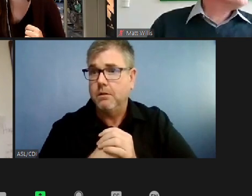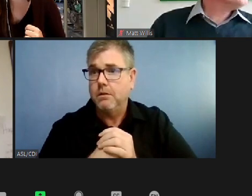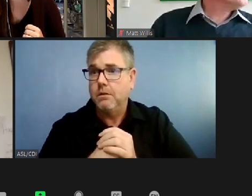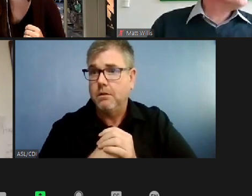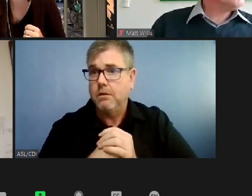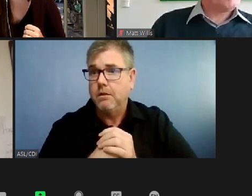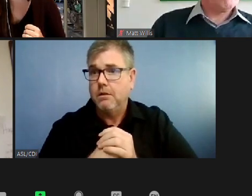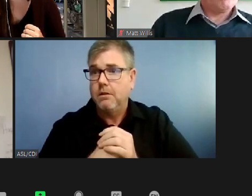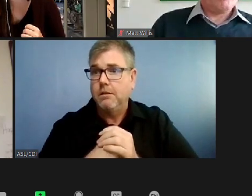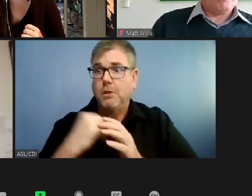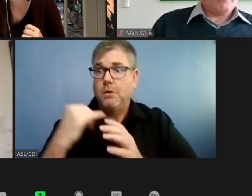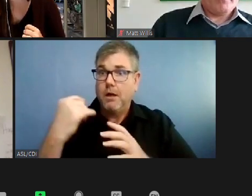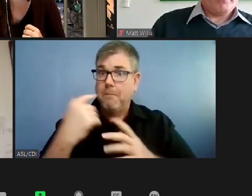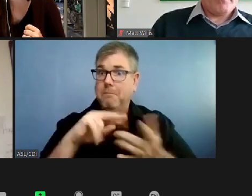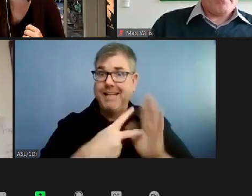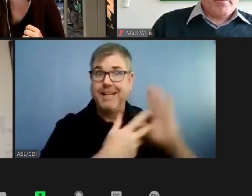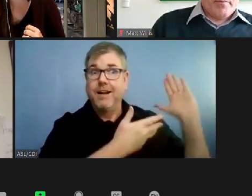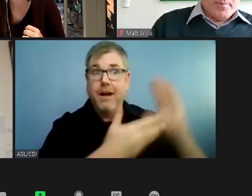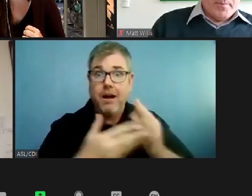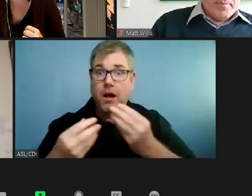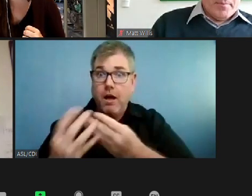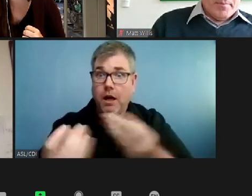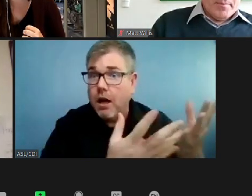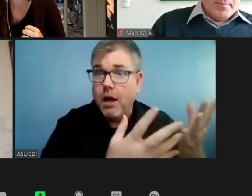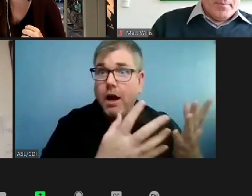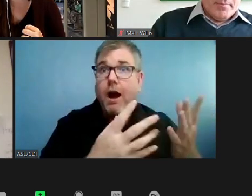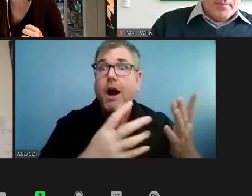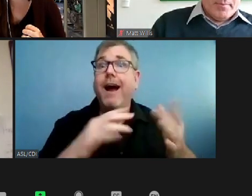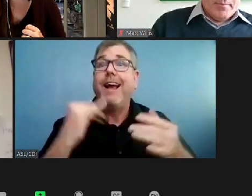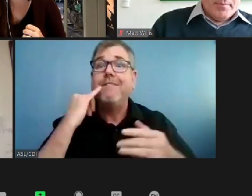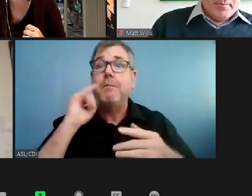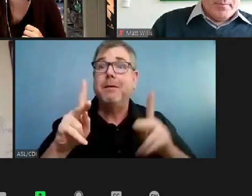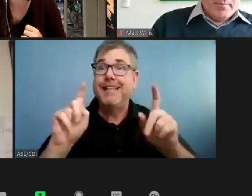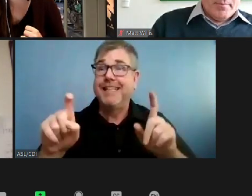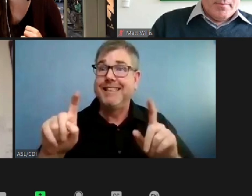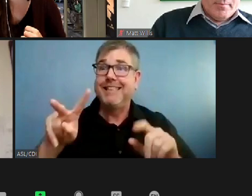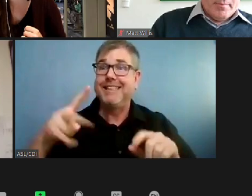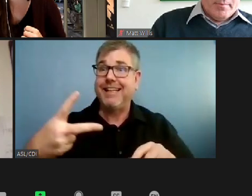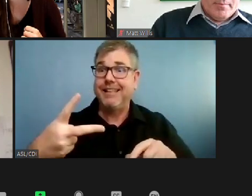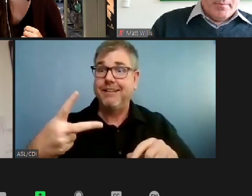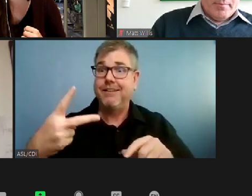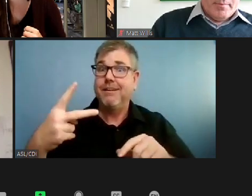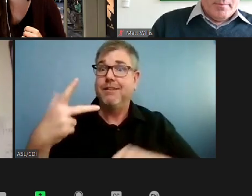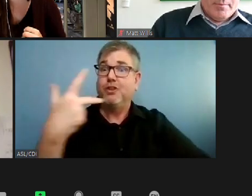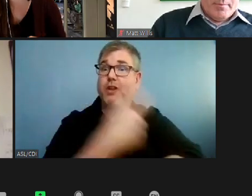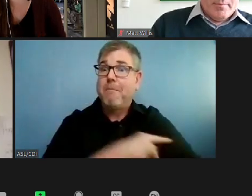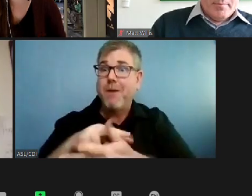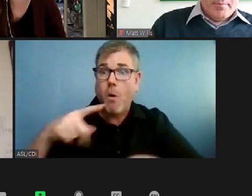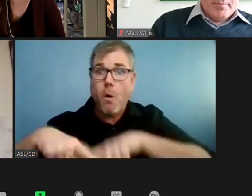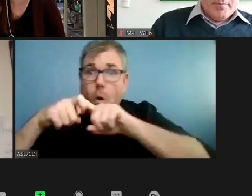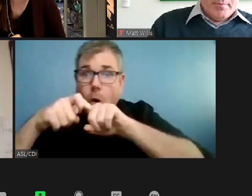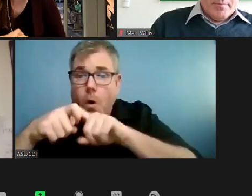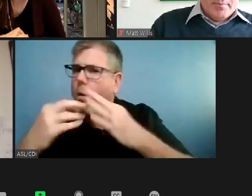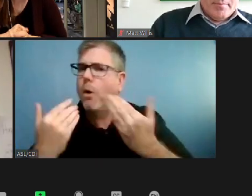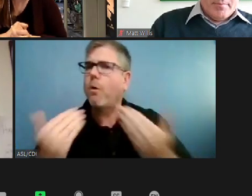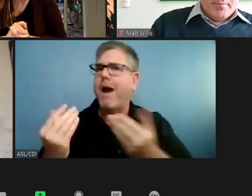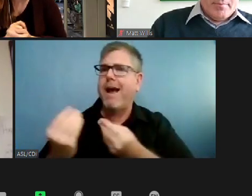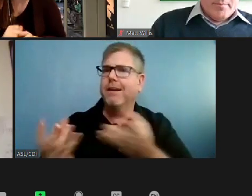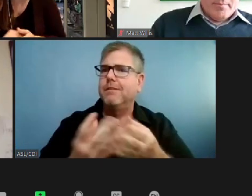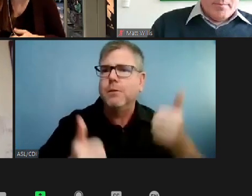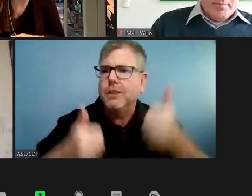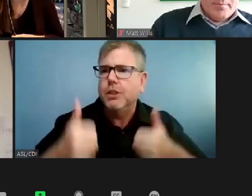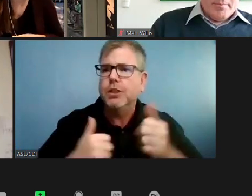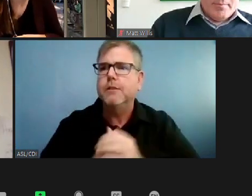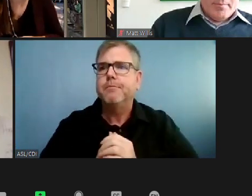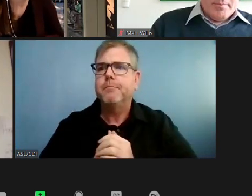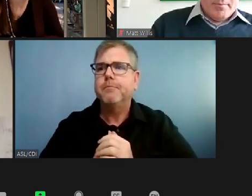are kind of put on layaway, if you will. And so whether it's, depends on the timing. So Pfizer's is 21 days after